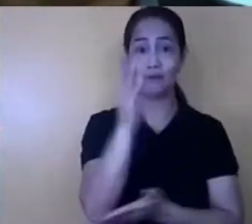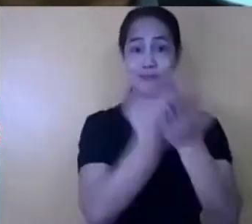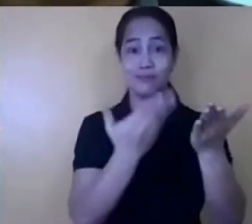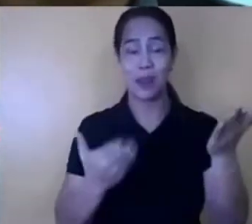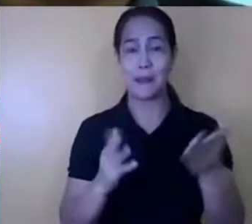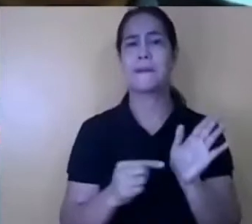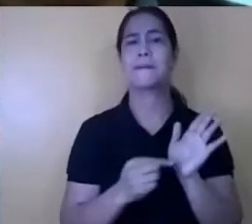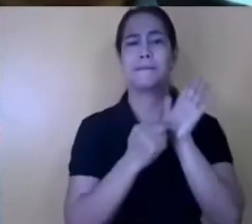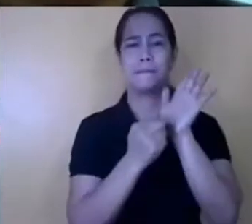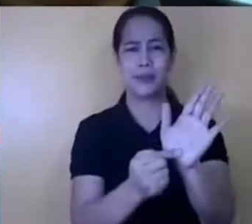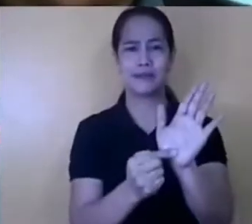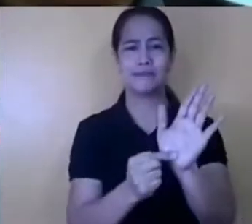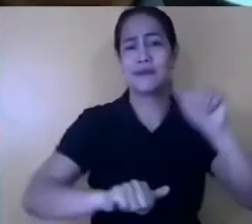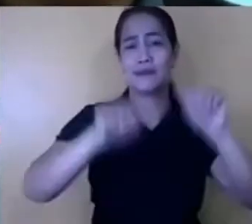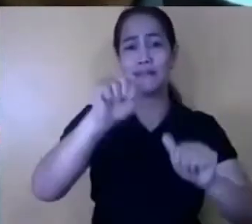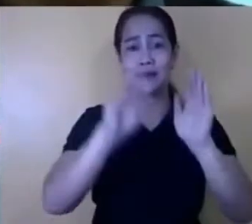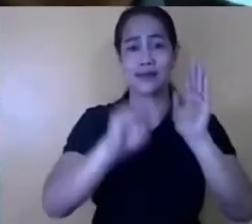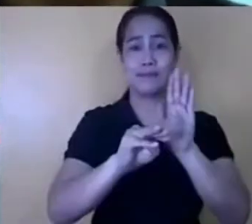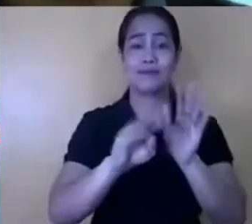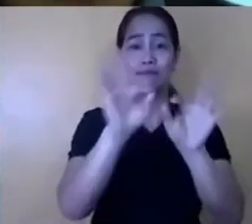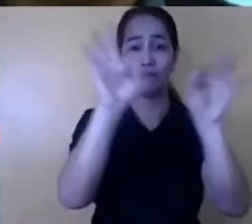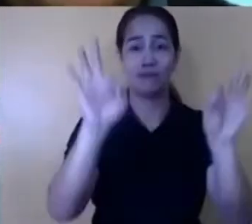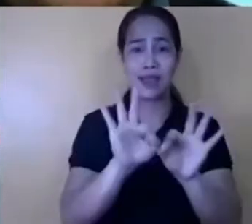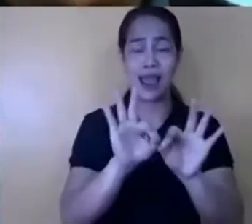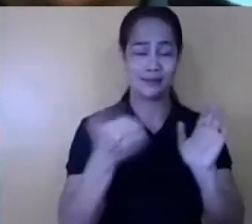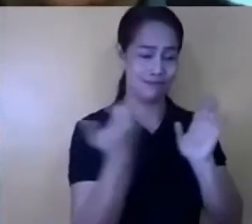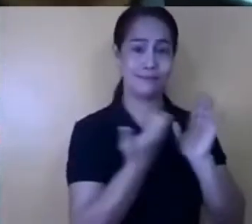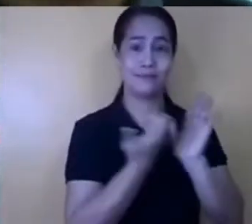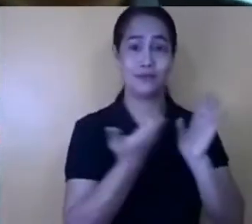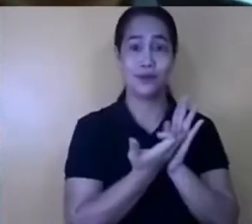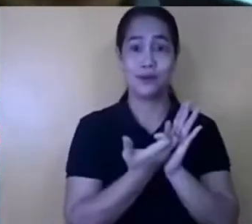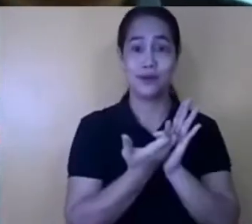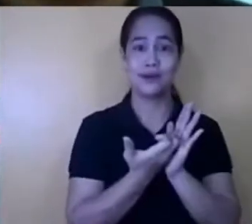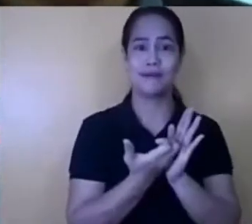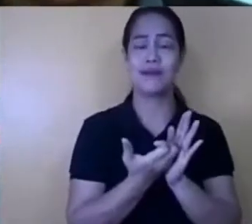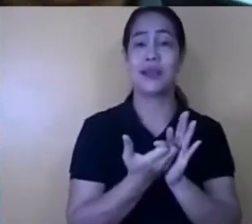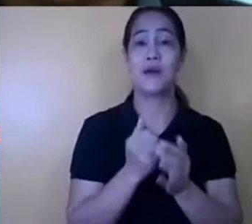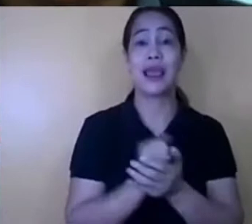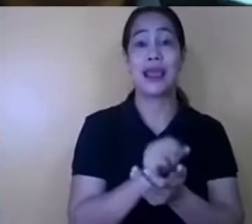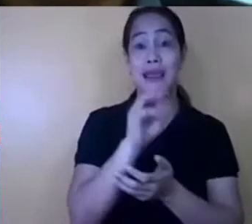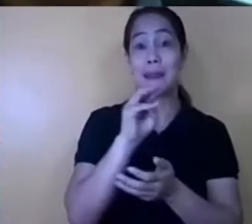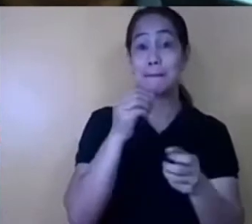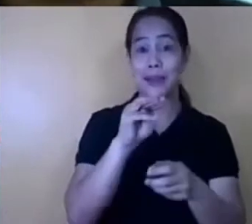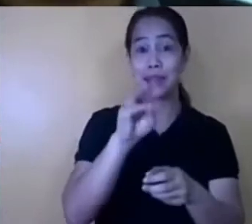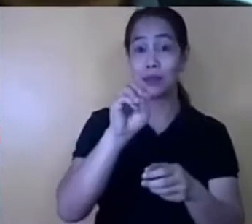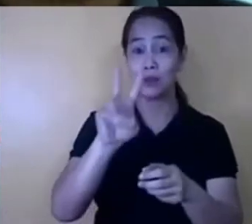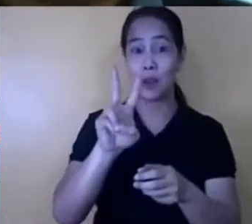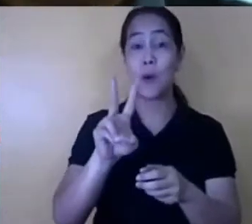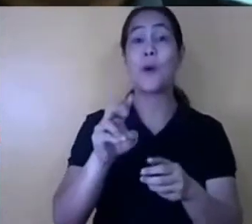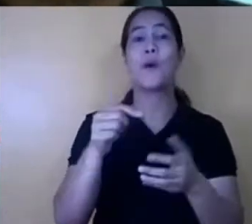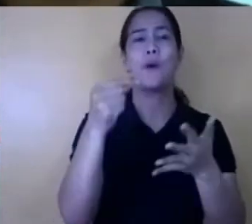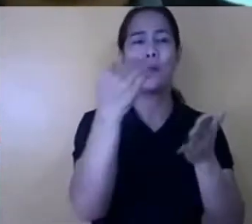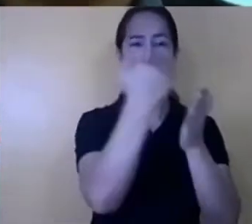learners' assessment data as evidenced by your main MOV, which is the list of